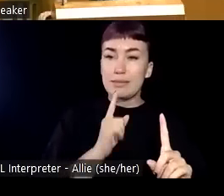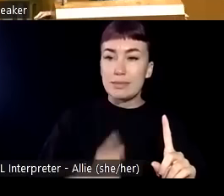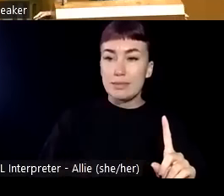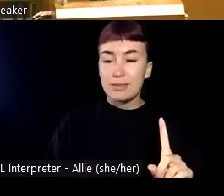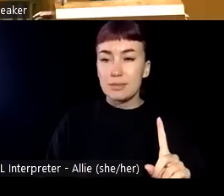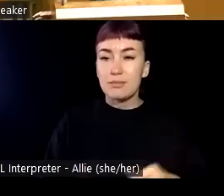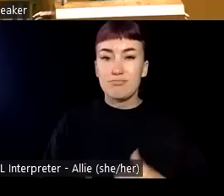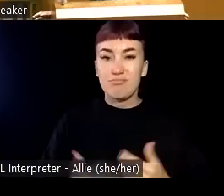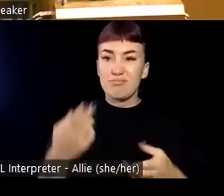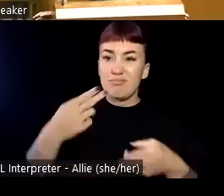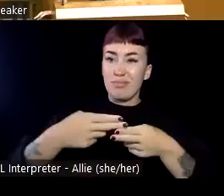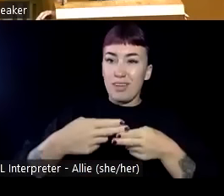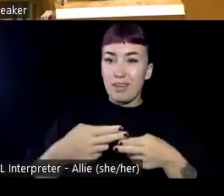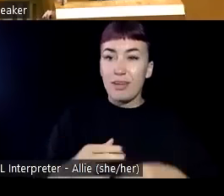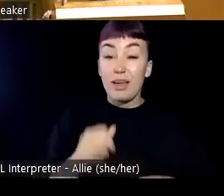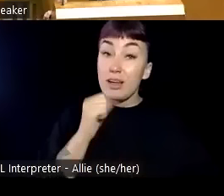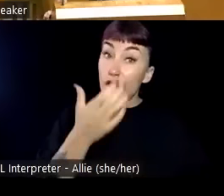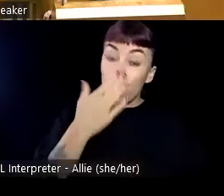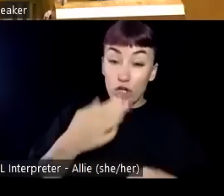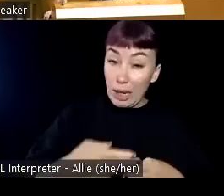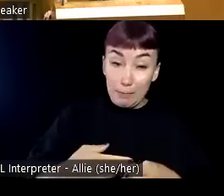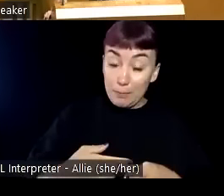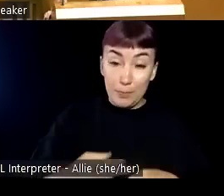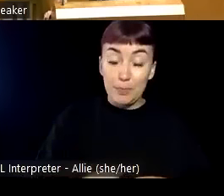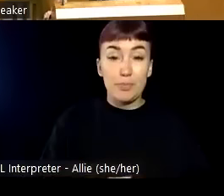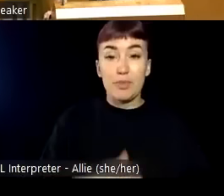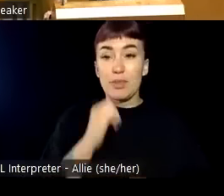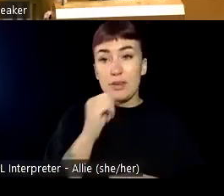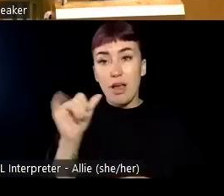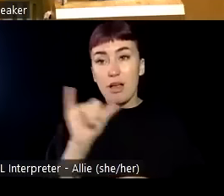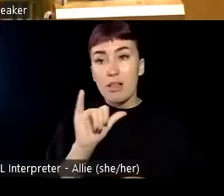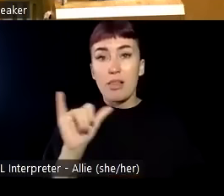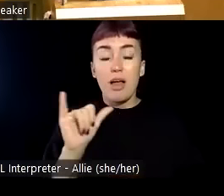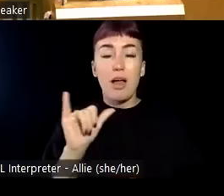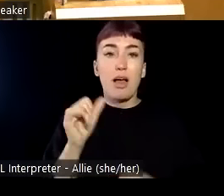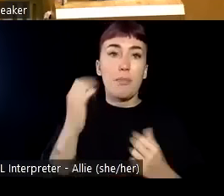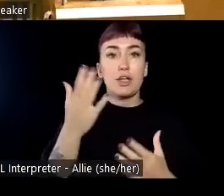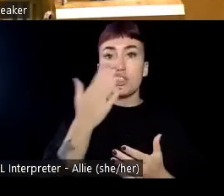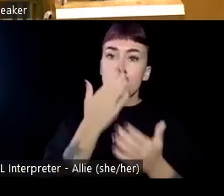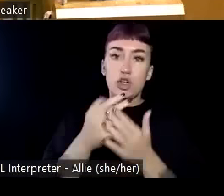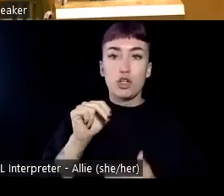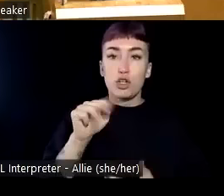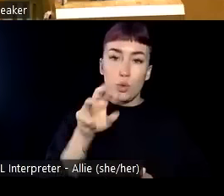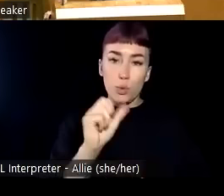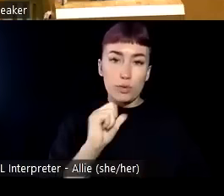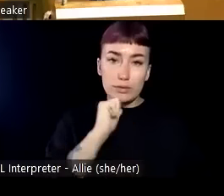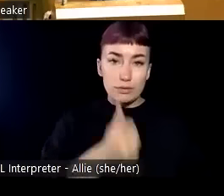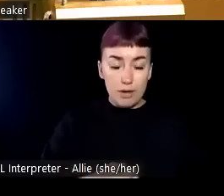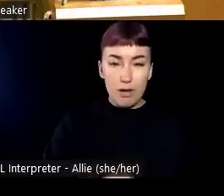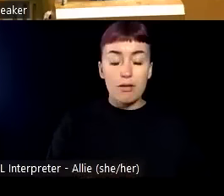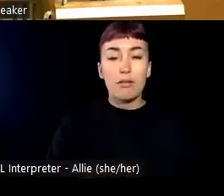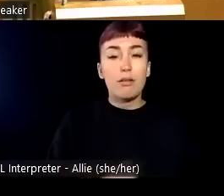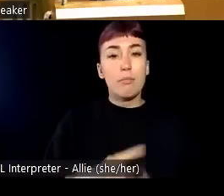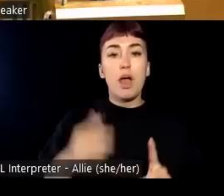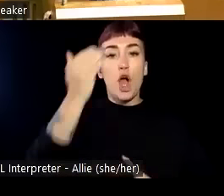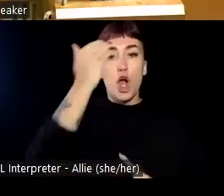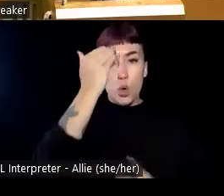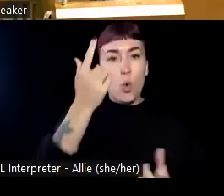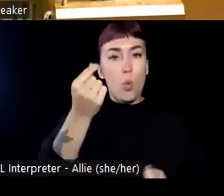There's a name. It's not a good name. It's not like this is loaded with good news, but I know what I'm up